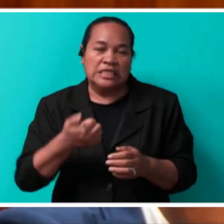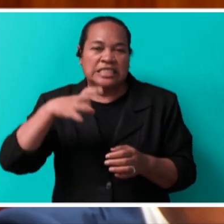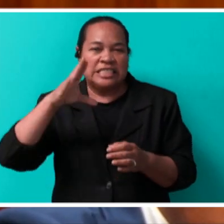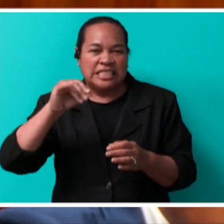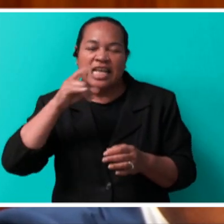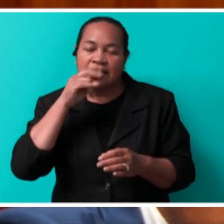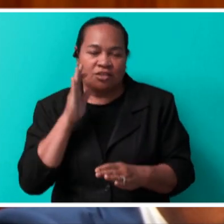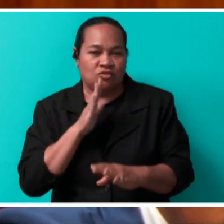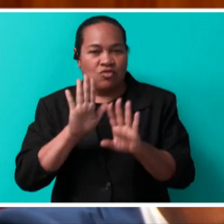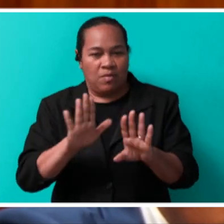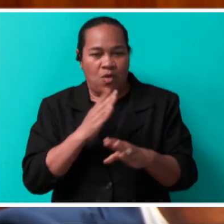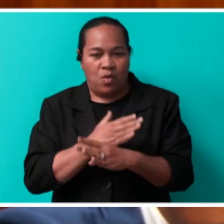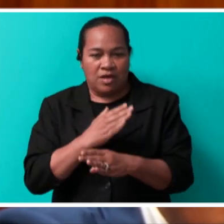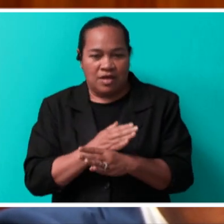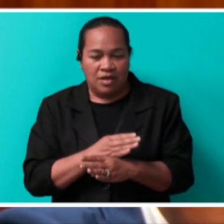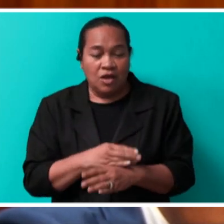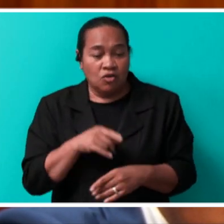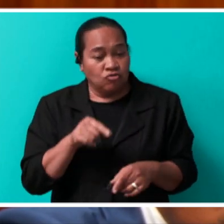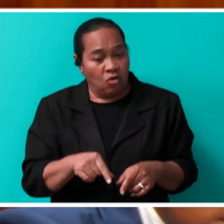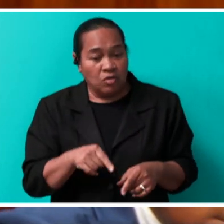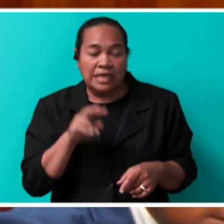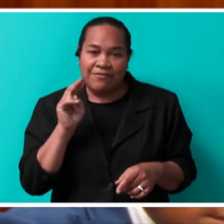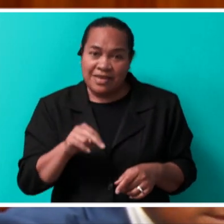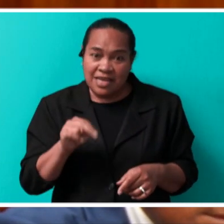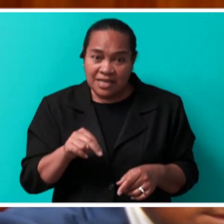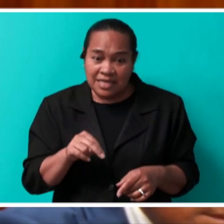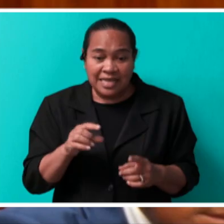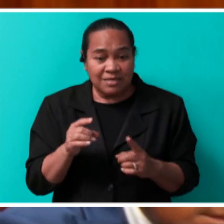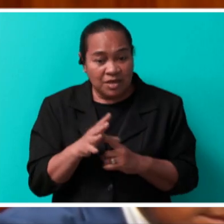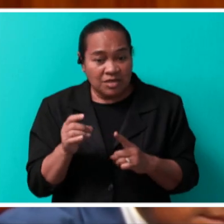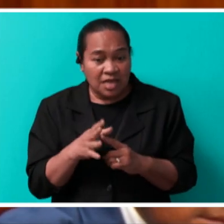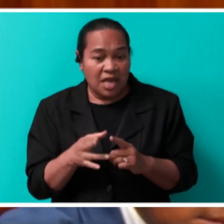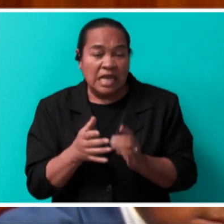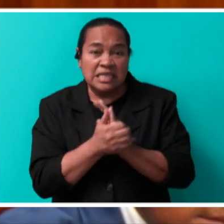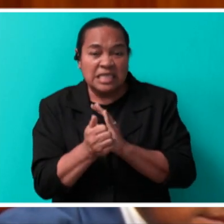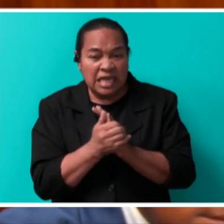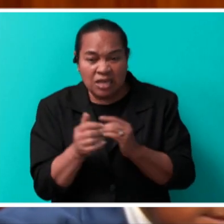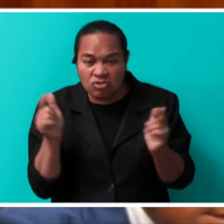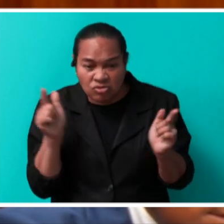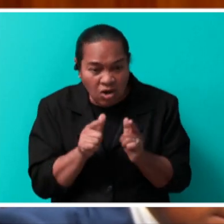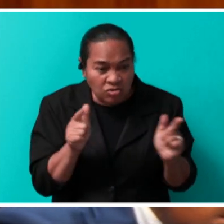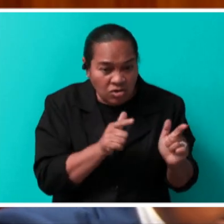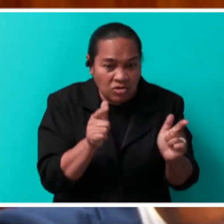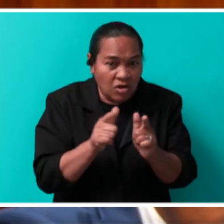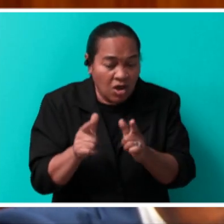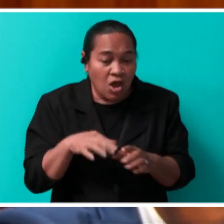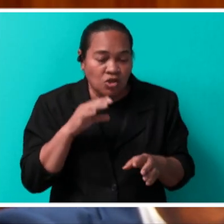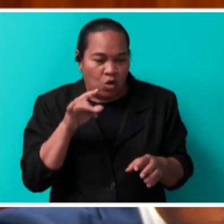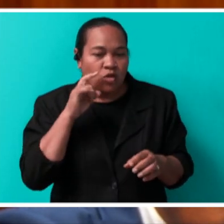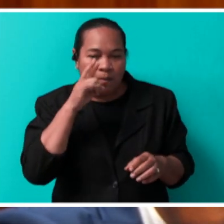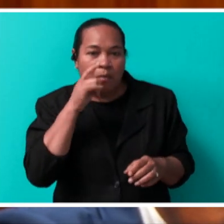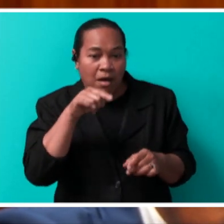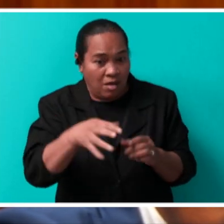that to the relevant fields where there is a need in terms of skill shortage is also, and that allows them